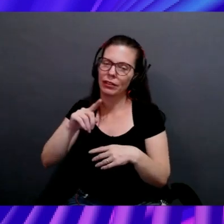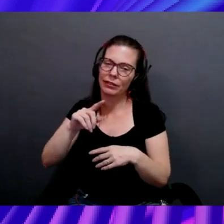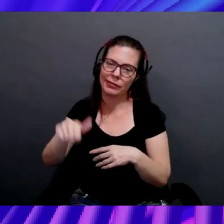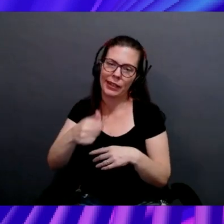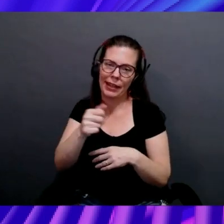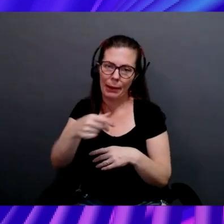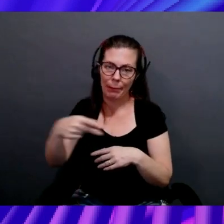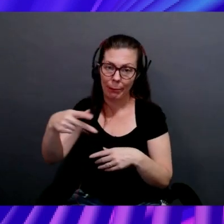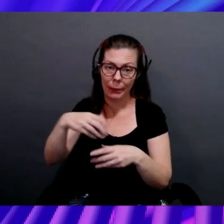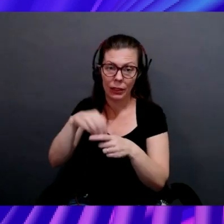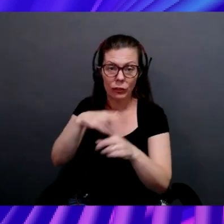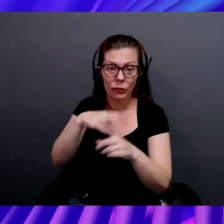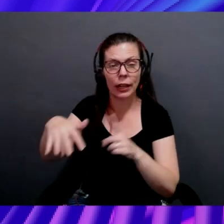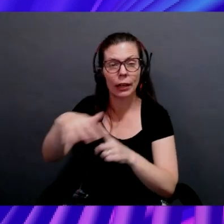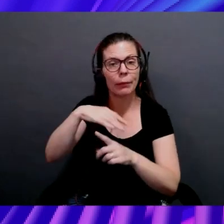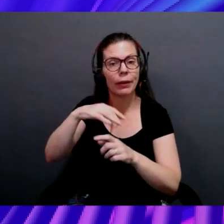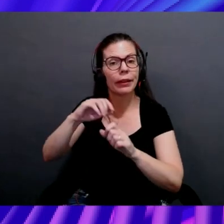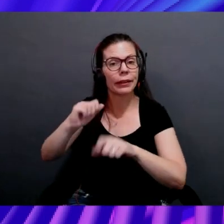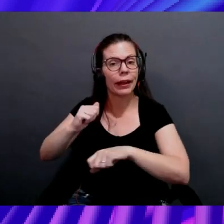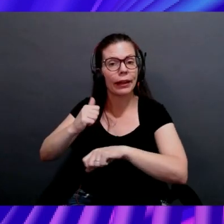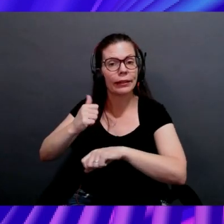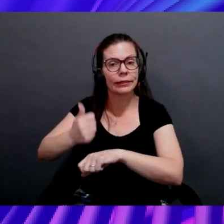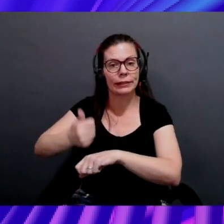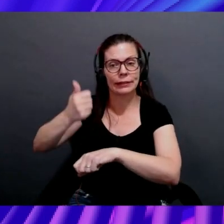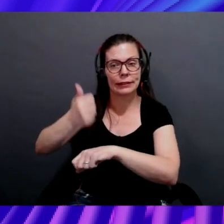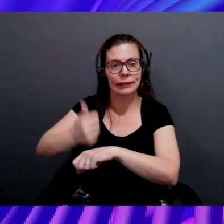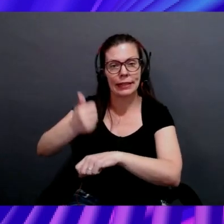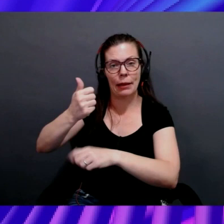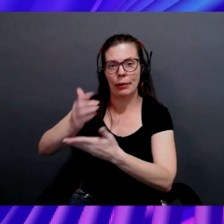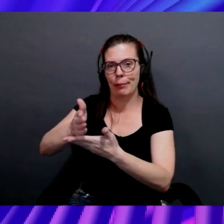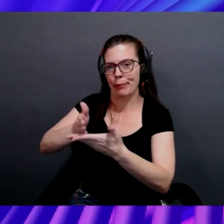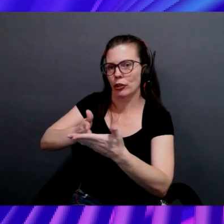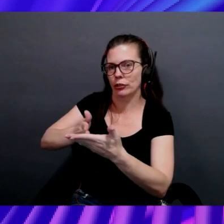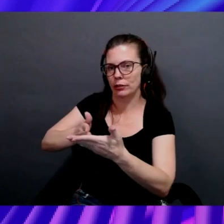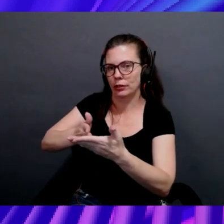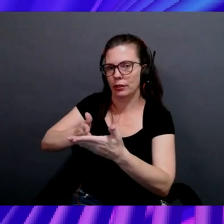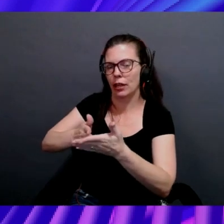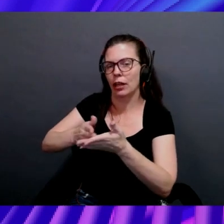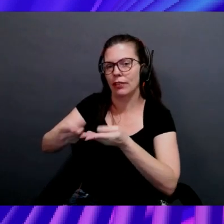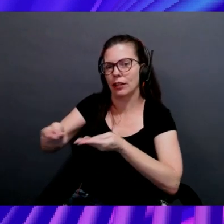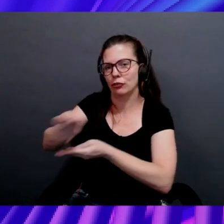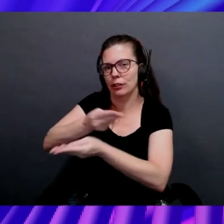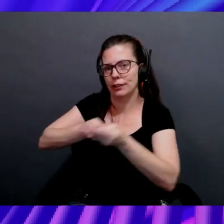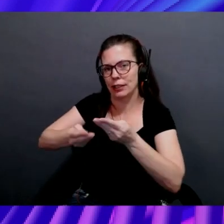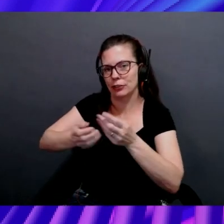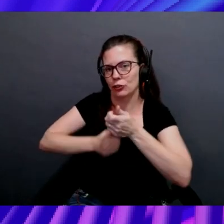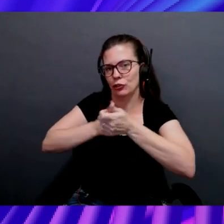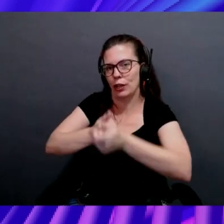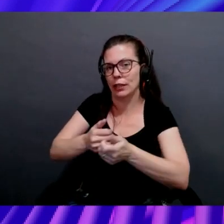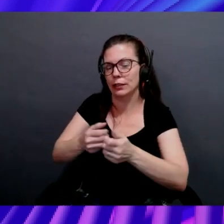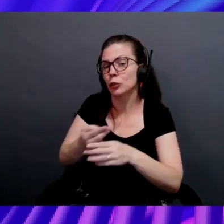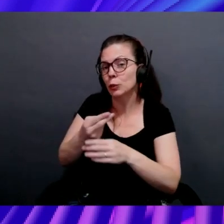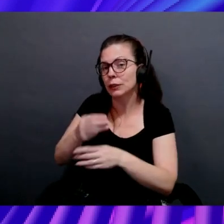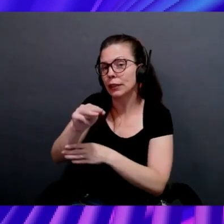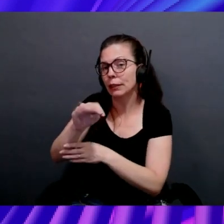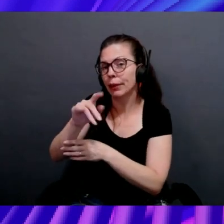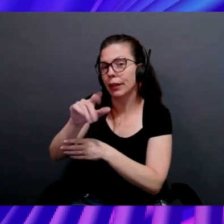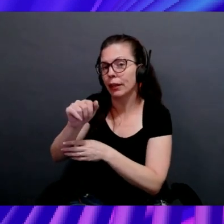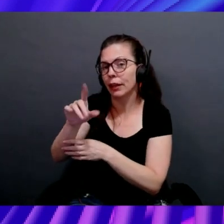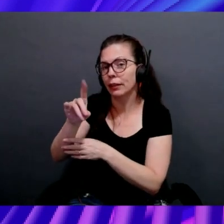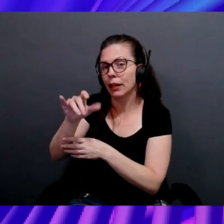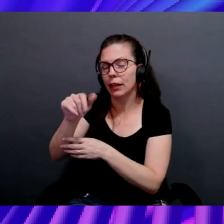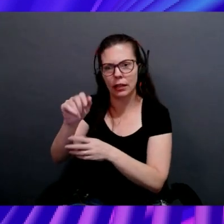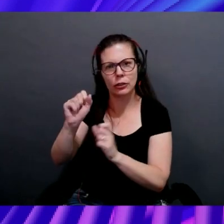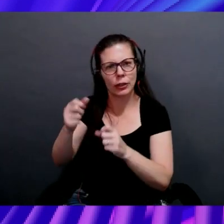that can stamp a part of a transaction trace with metadata, then you can use that to search through all